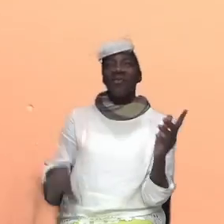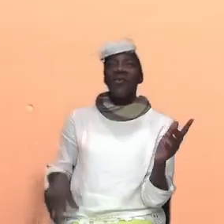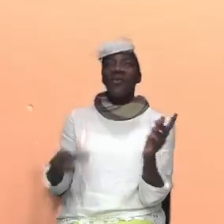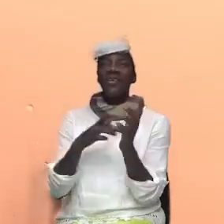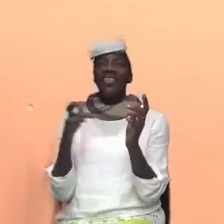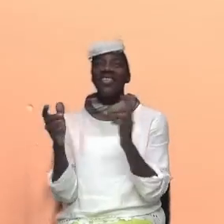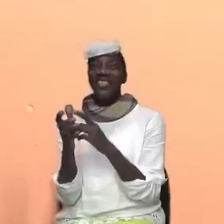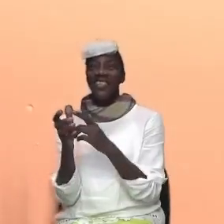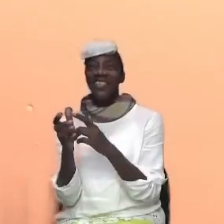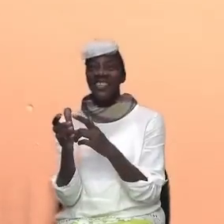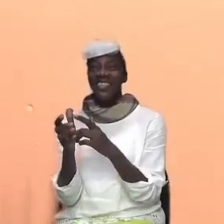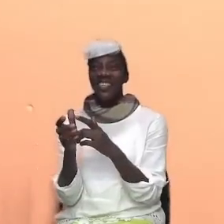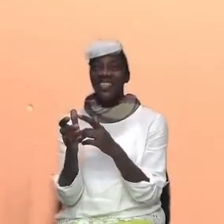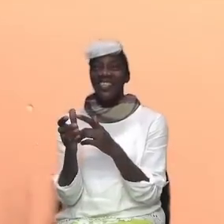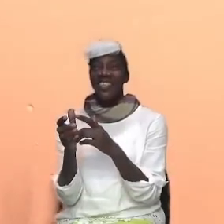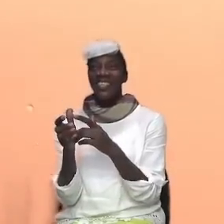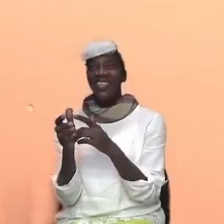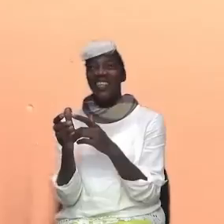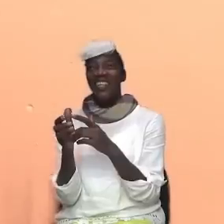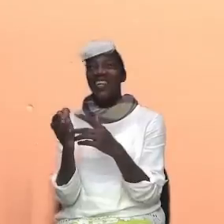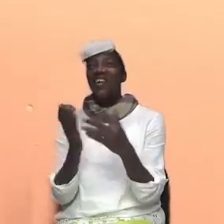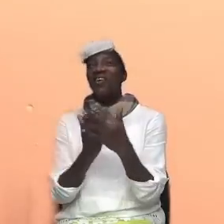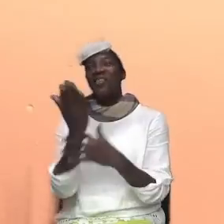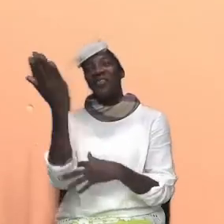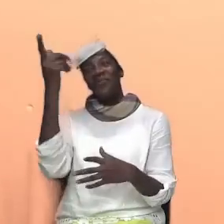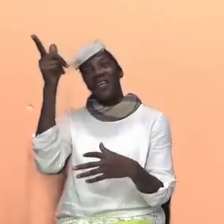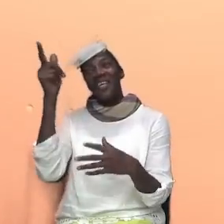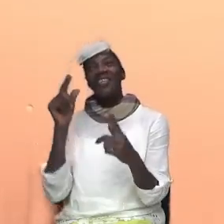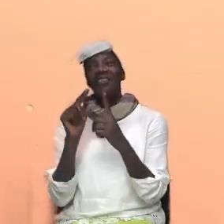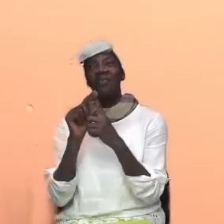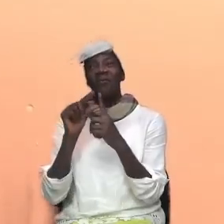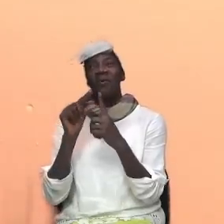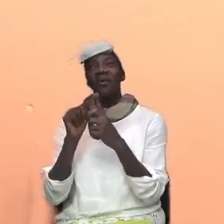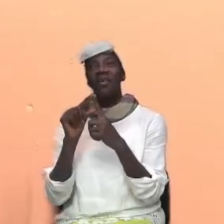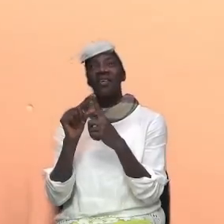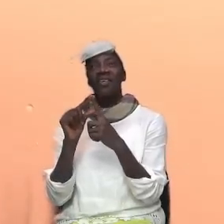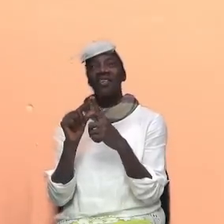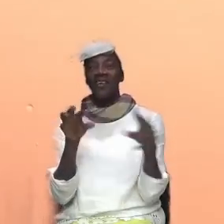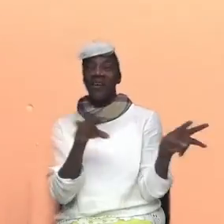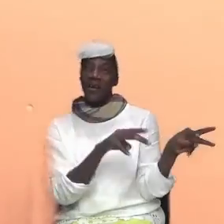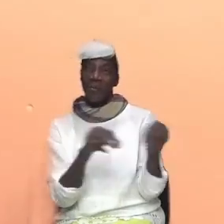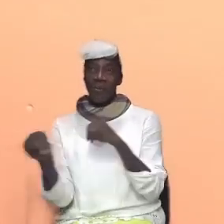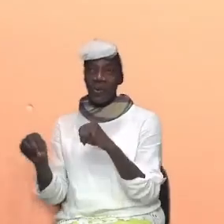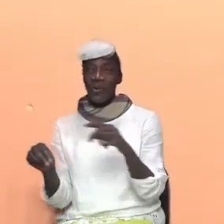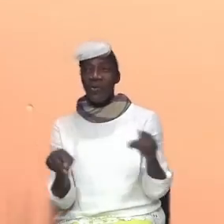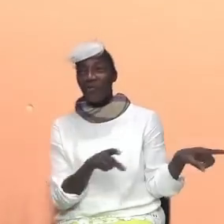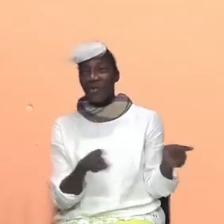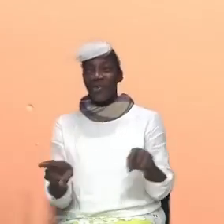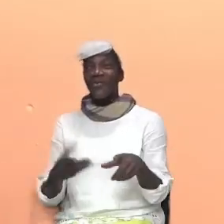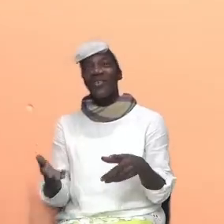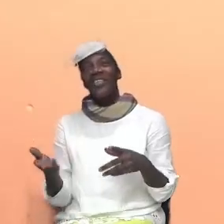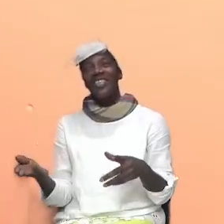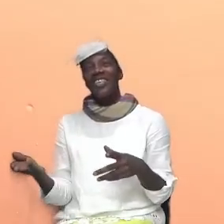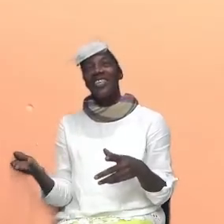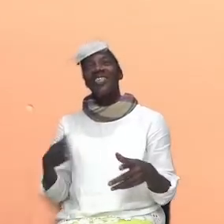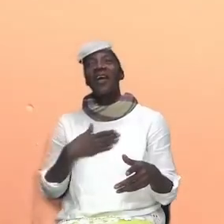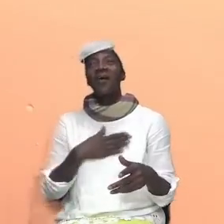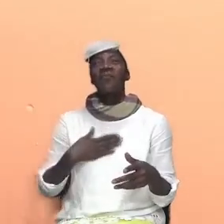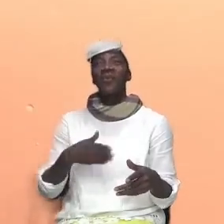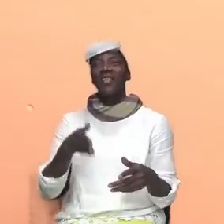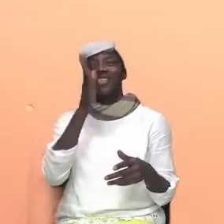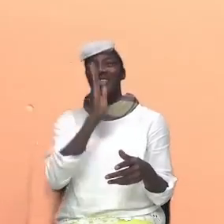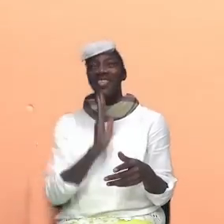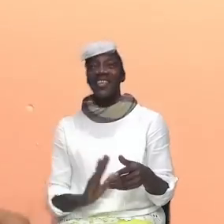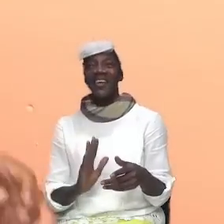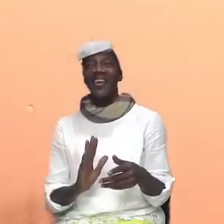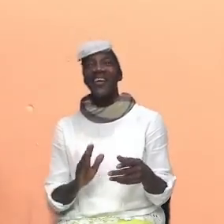Jesus. Amen. It is through his words that we can move to do the things that please God.